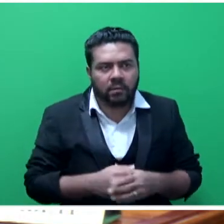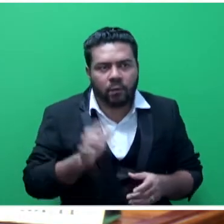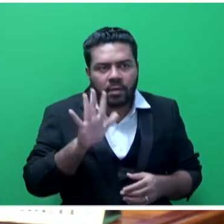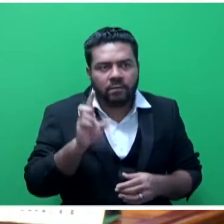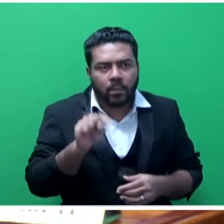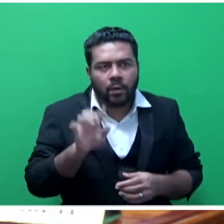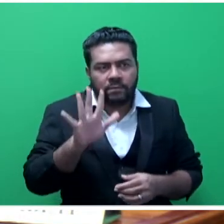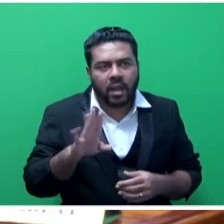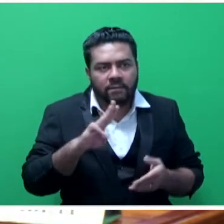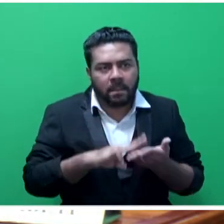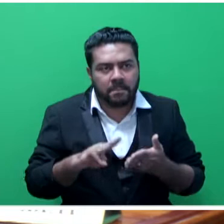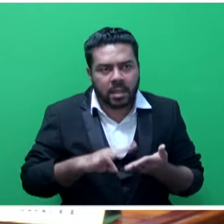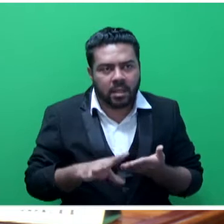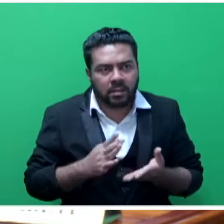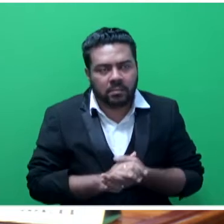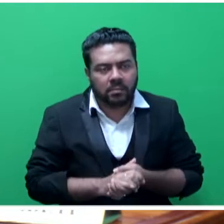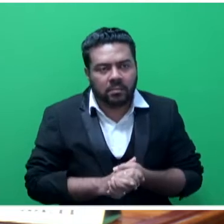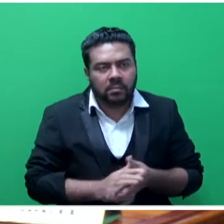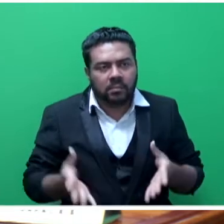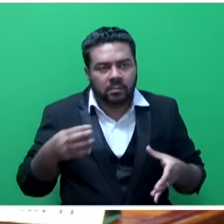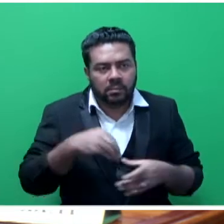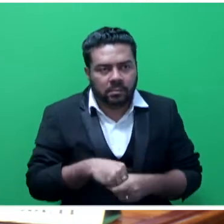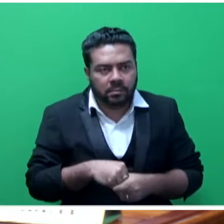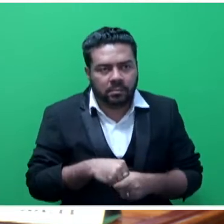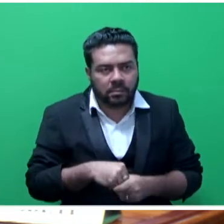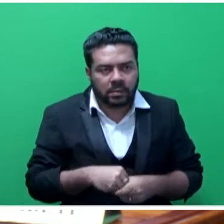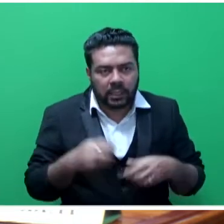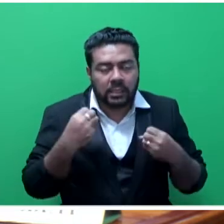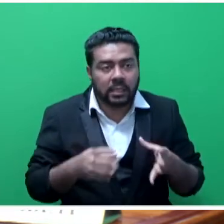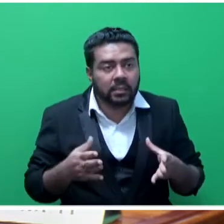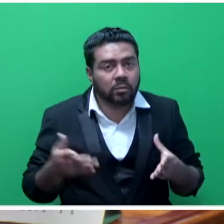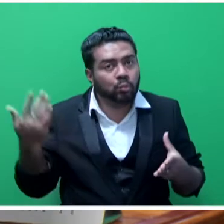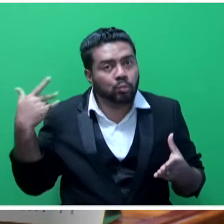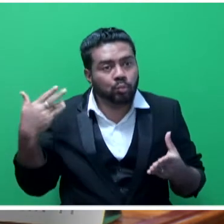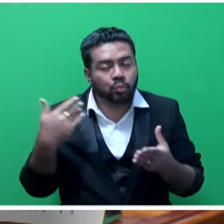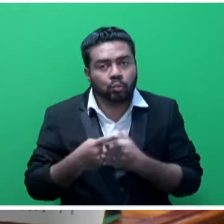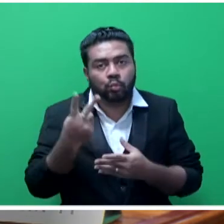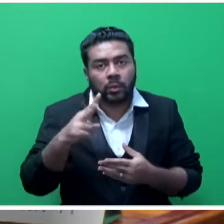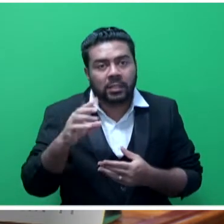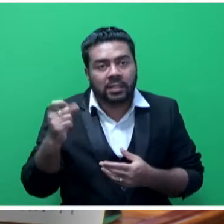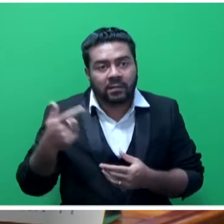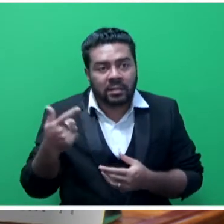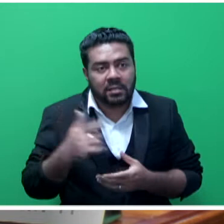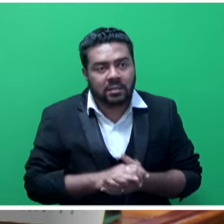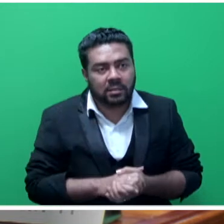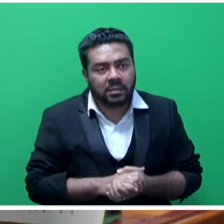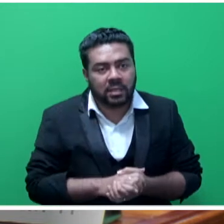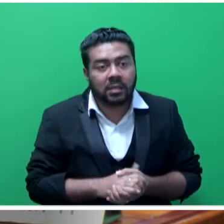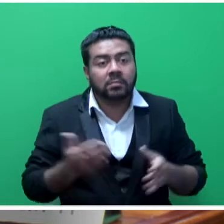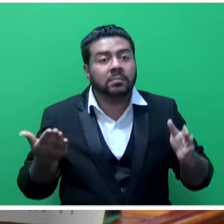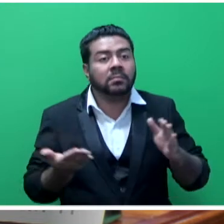5.5 million. And the initial discussion started way back in 2017 as well, Mr. Speaker, sir, under